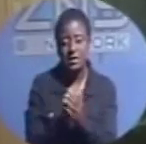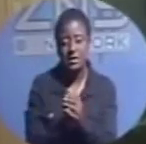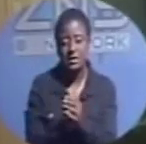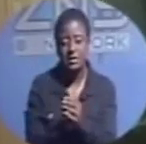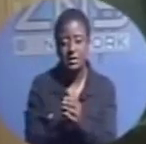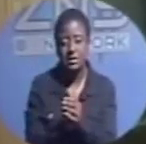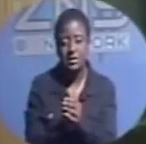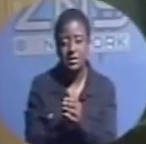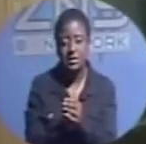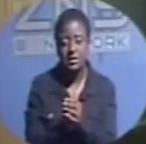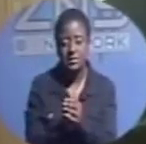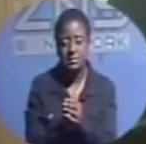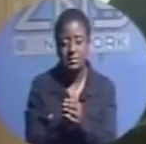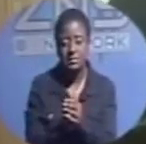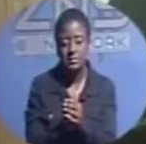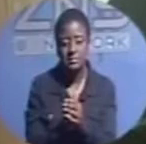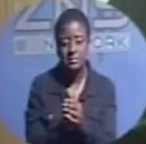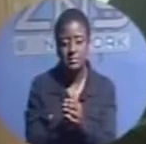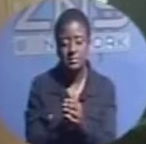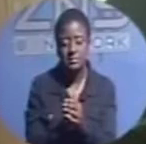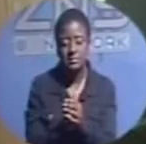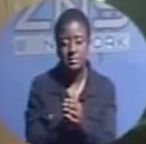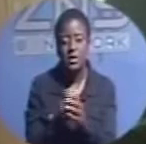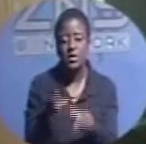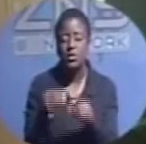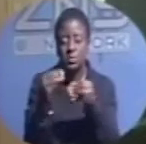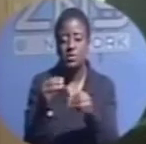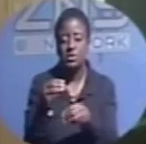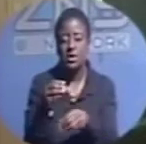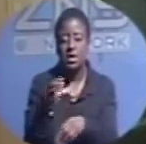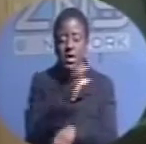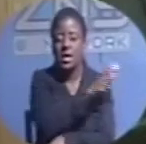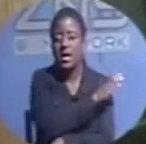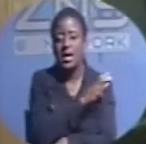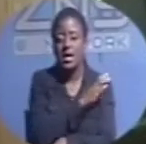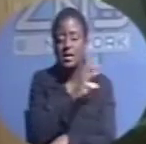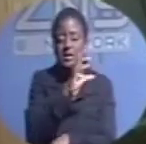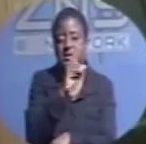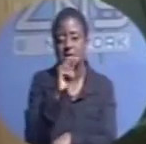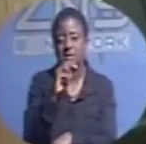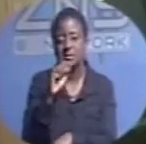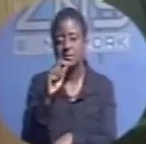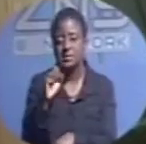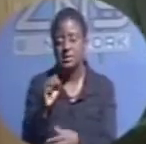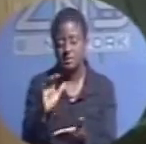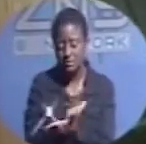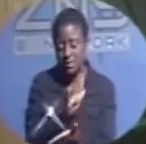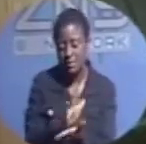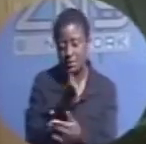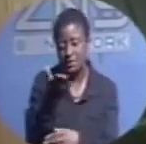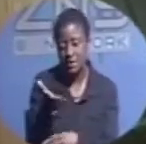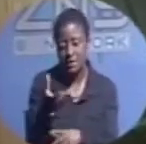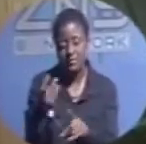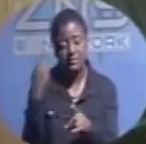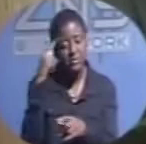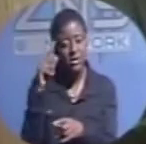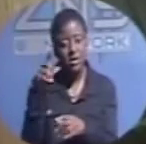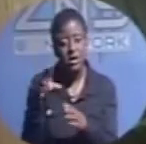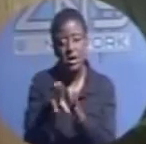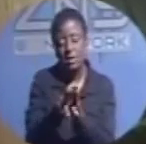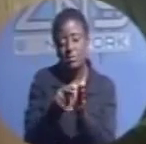material is to submit its customs entry there, where it would be approved by the officers in that